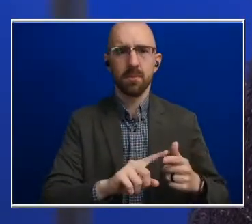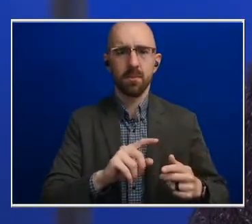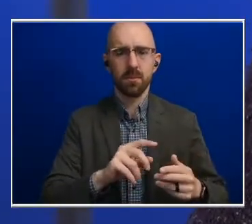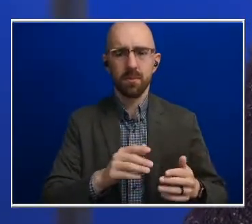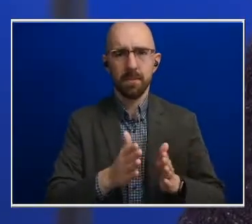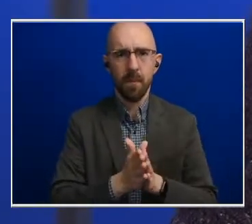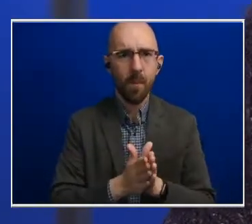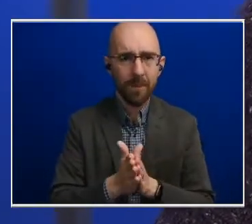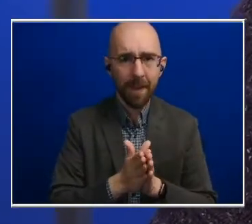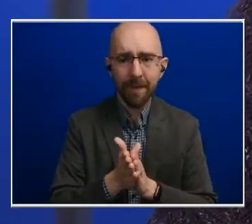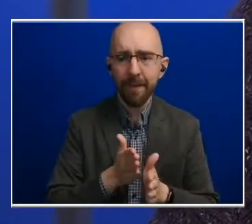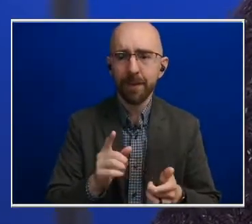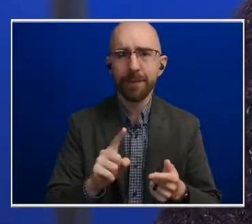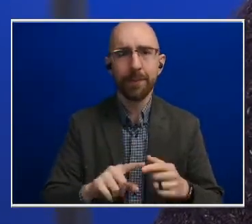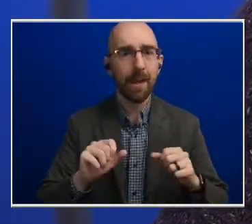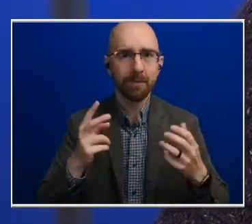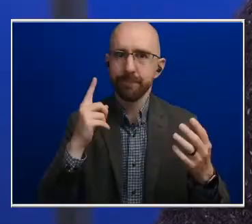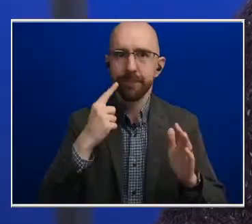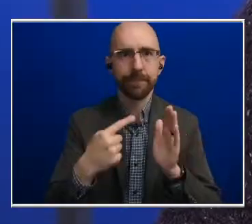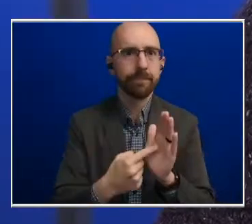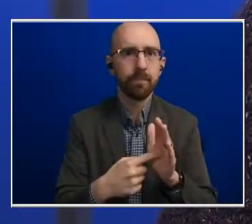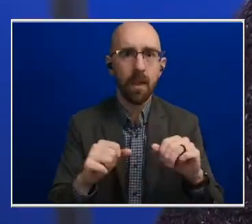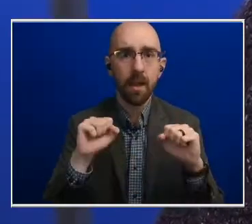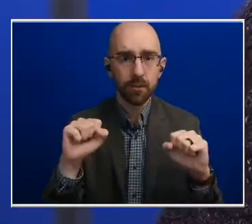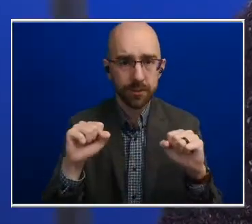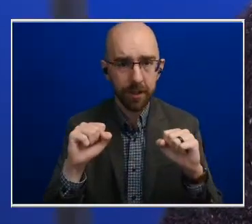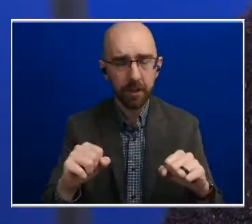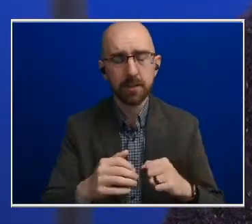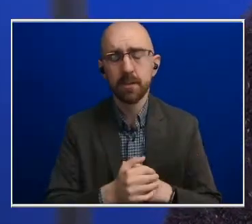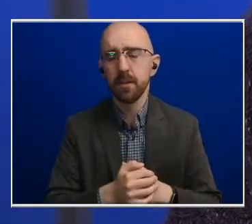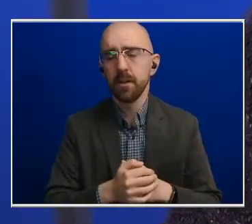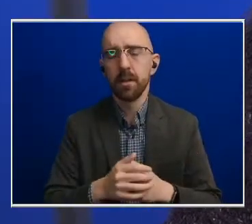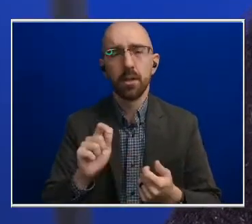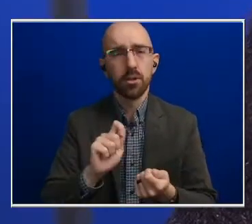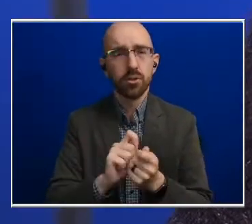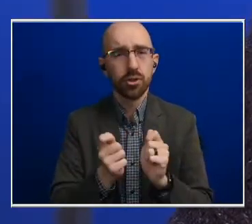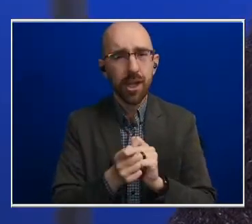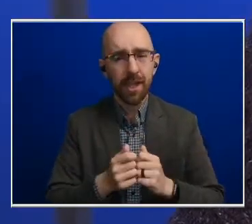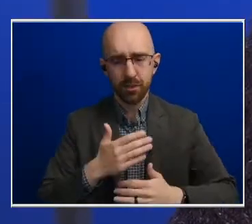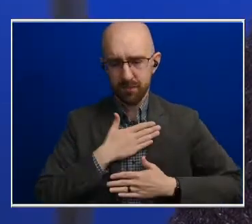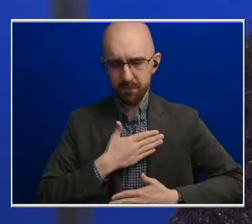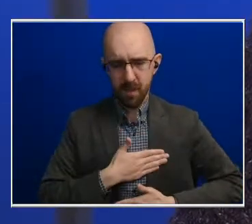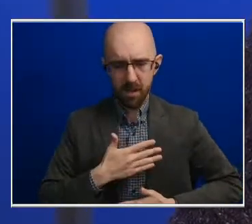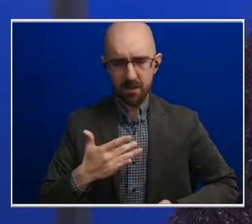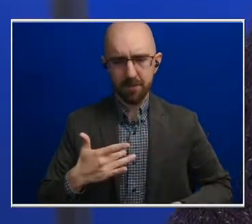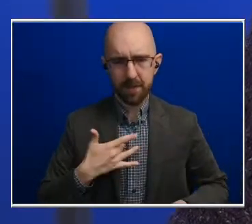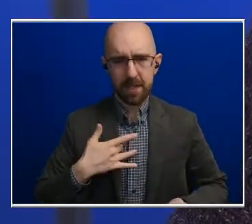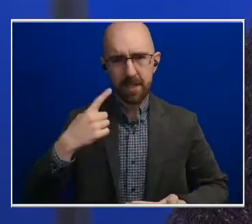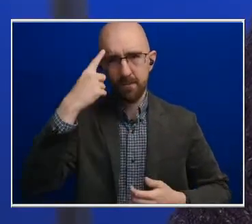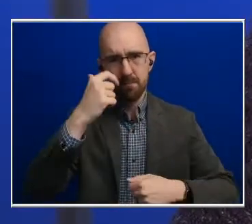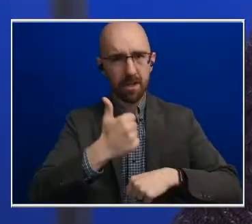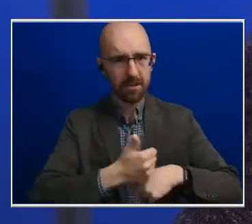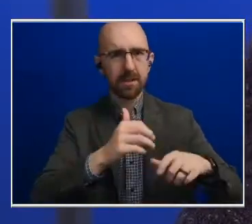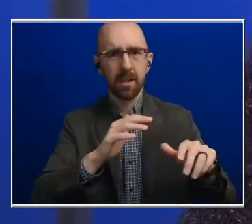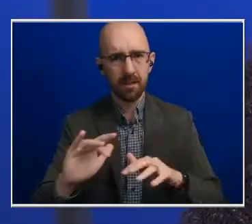do exercise or to change the state that they're in. And